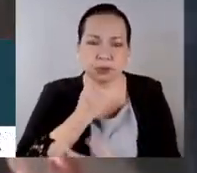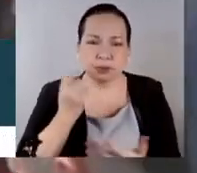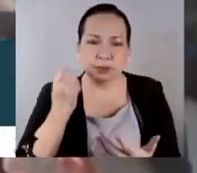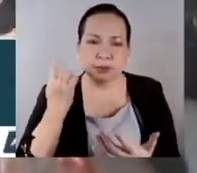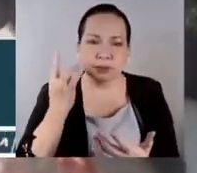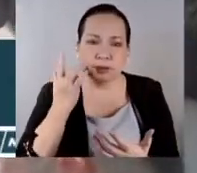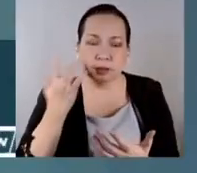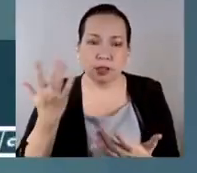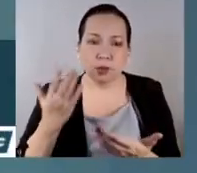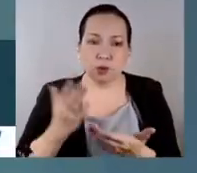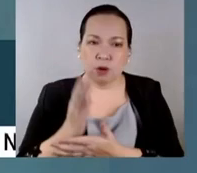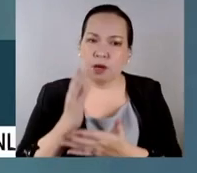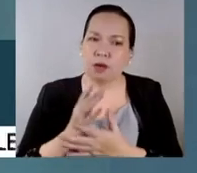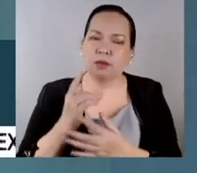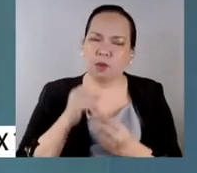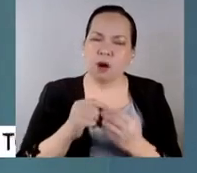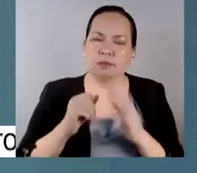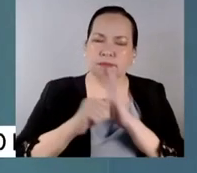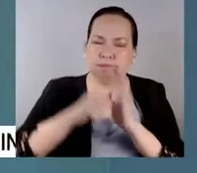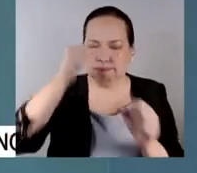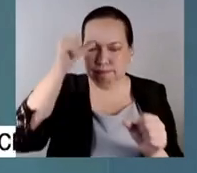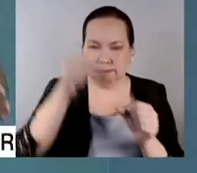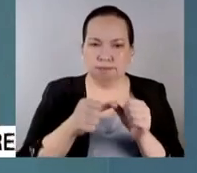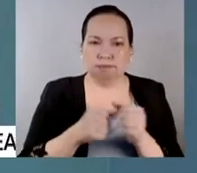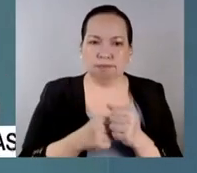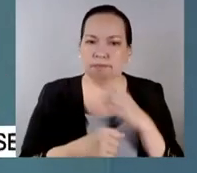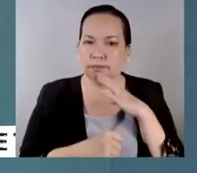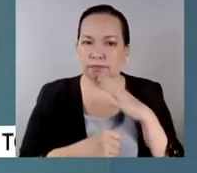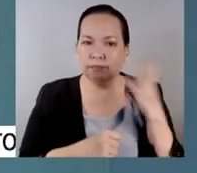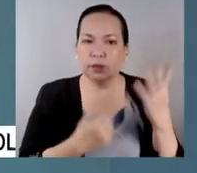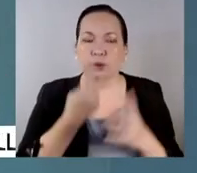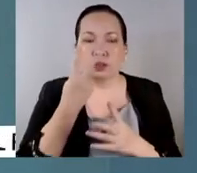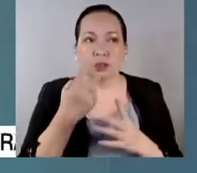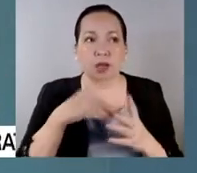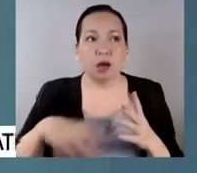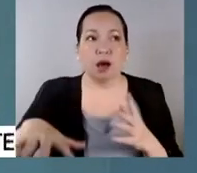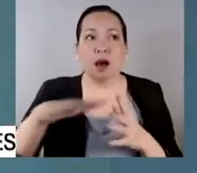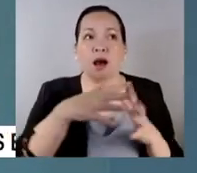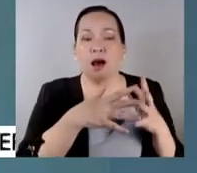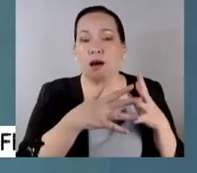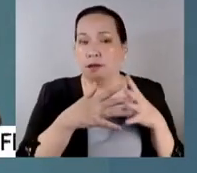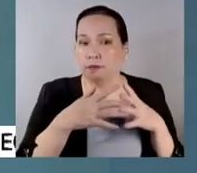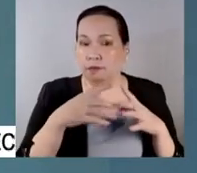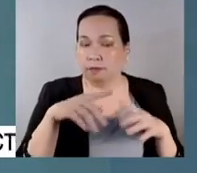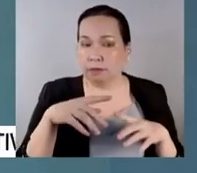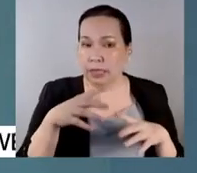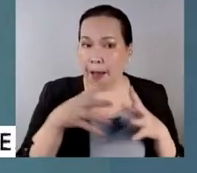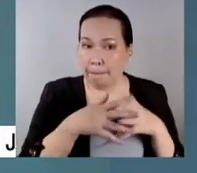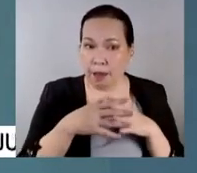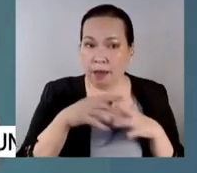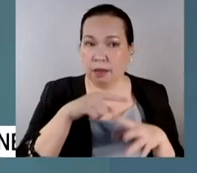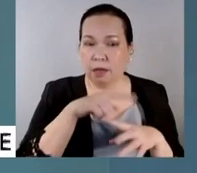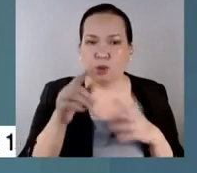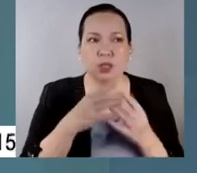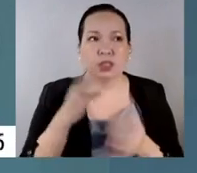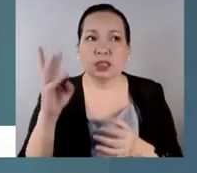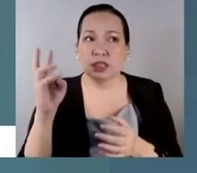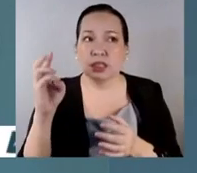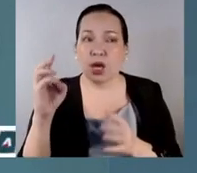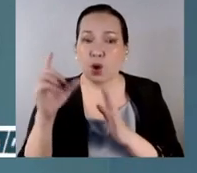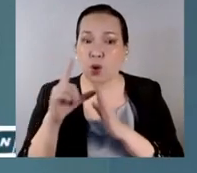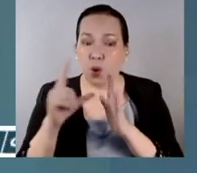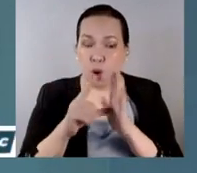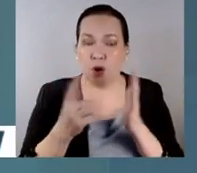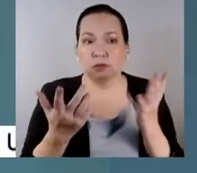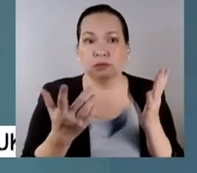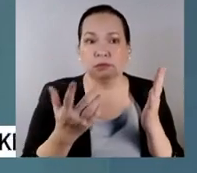more important. And let's not forget what we're seeing across the country from state houses. More than 600 pieces of legislation,